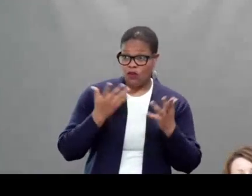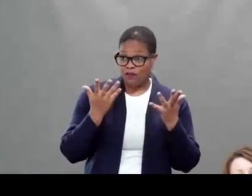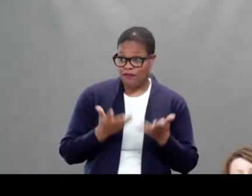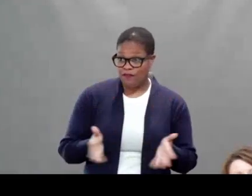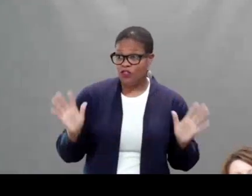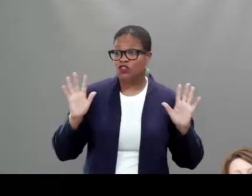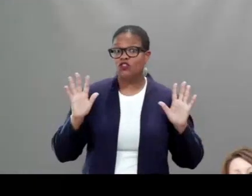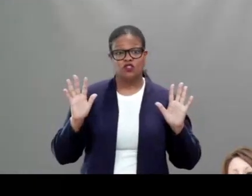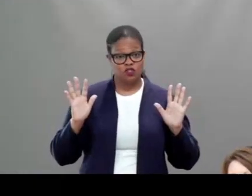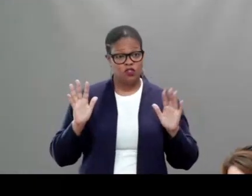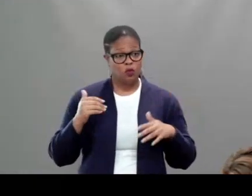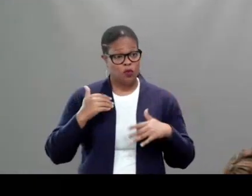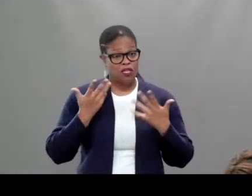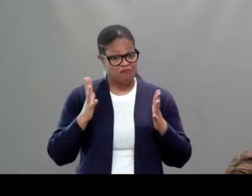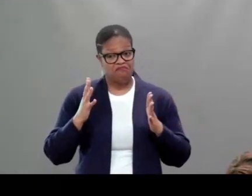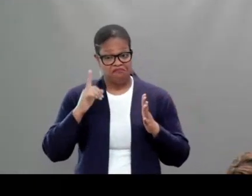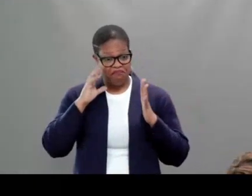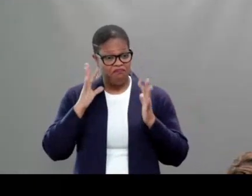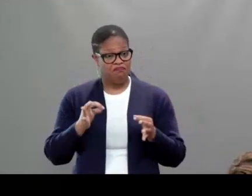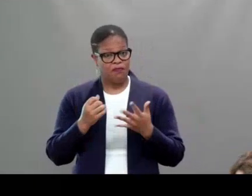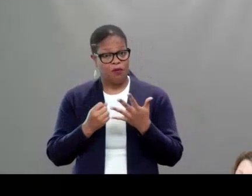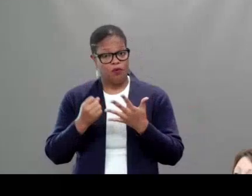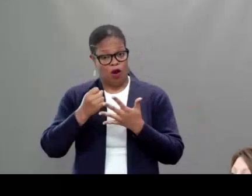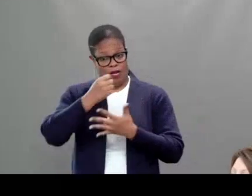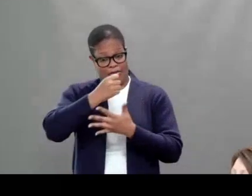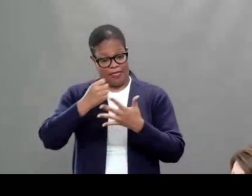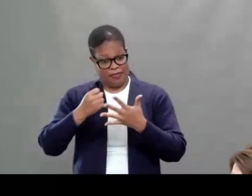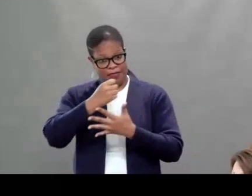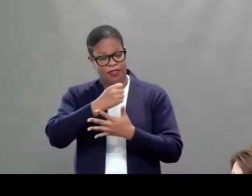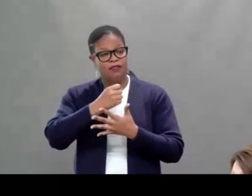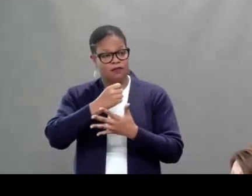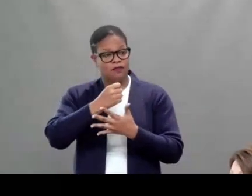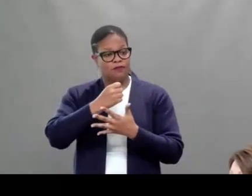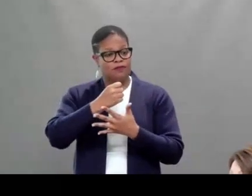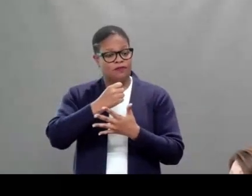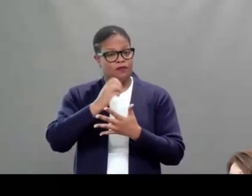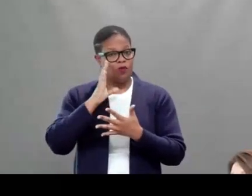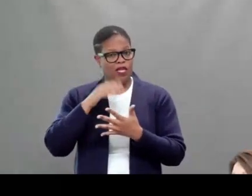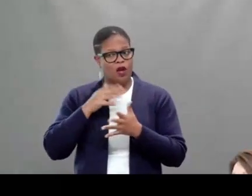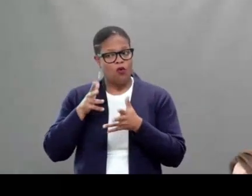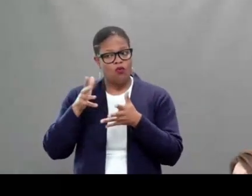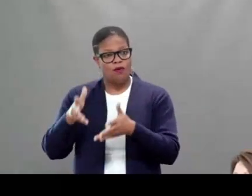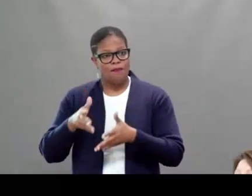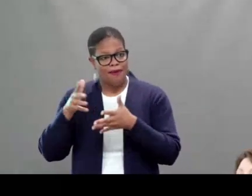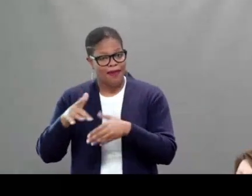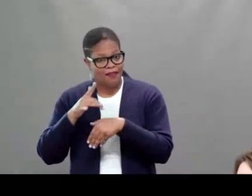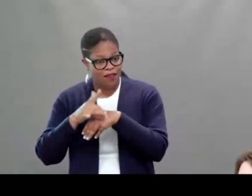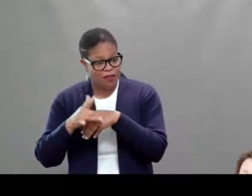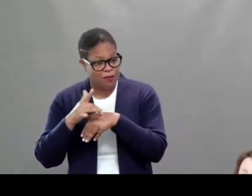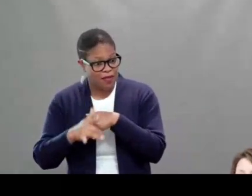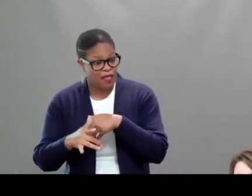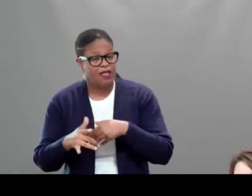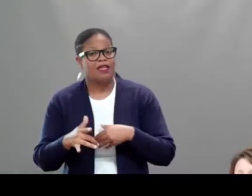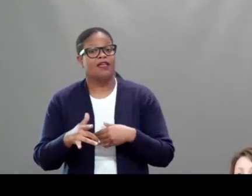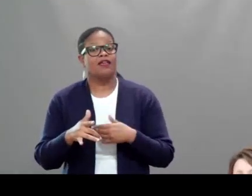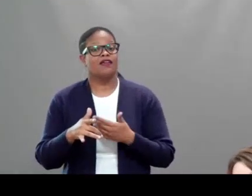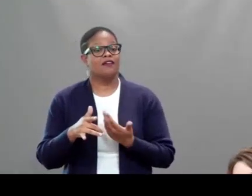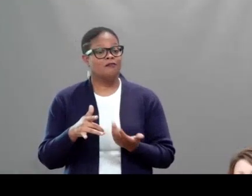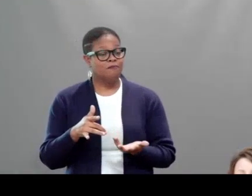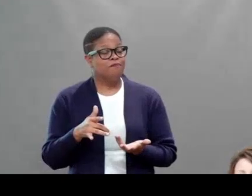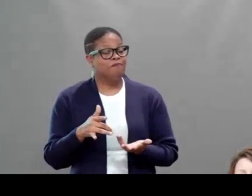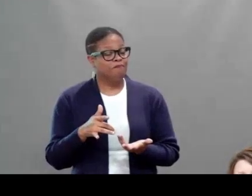we have some priorities. We know what our remaining availability is.